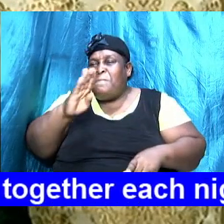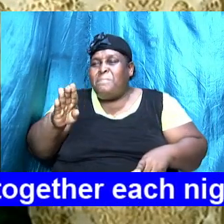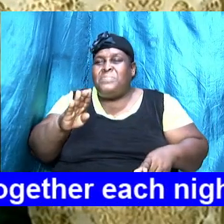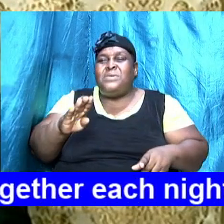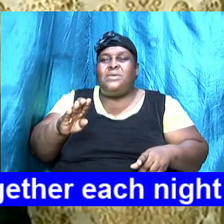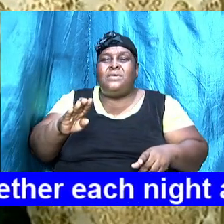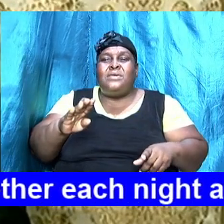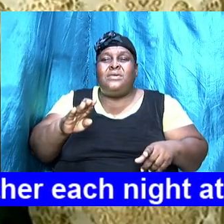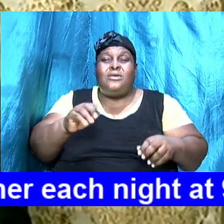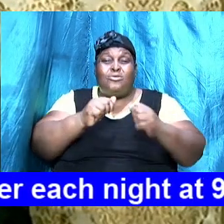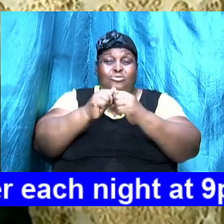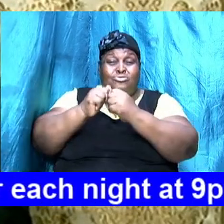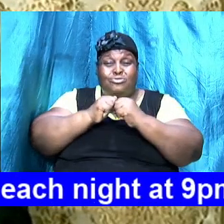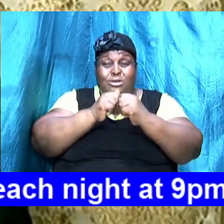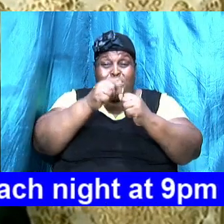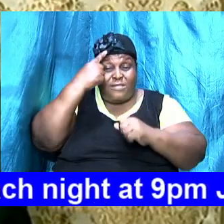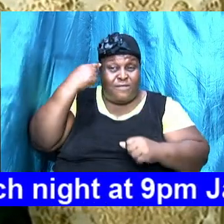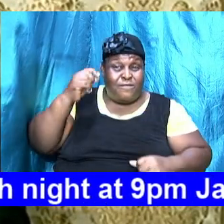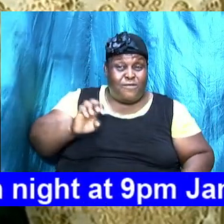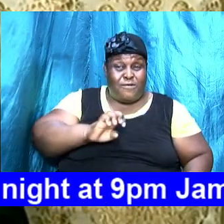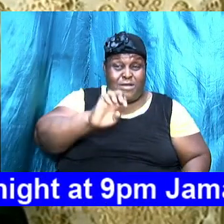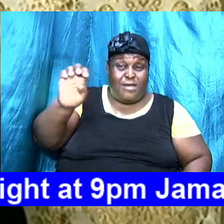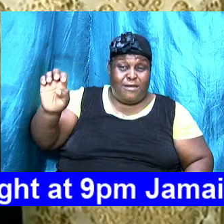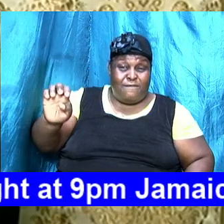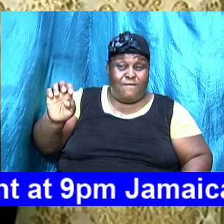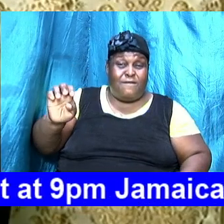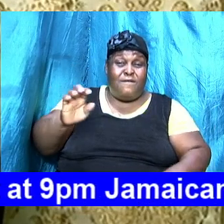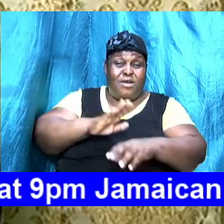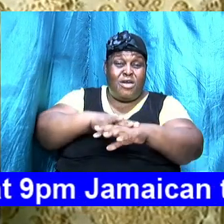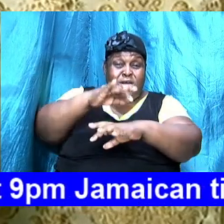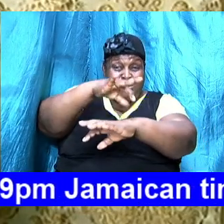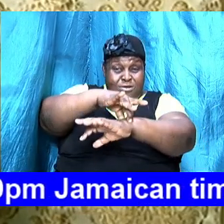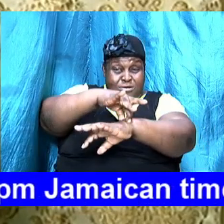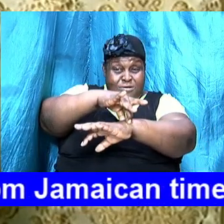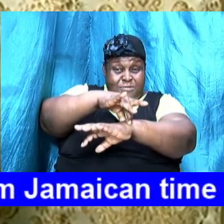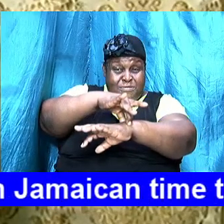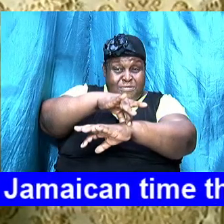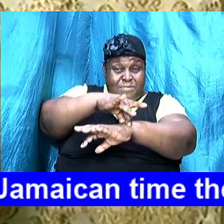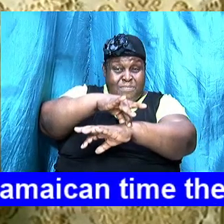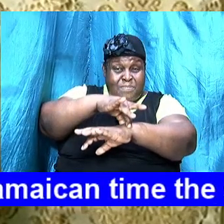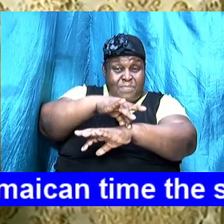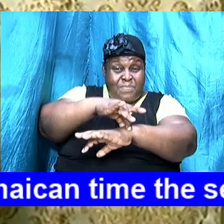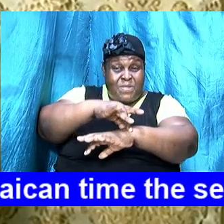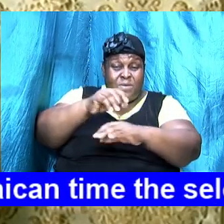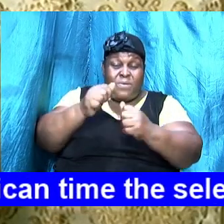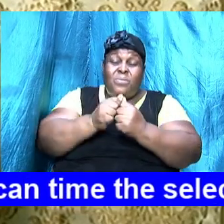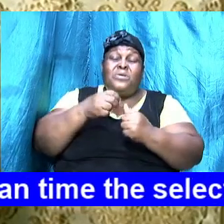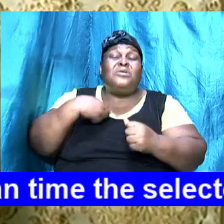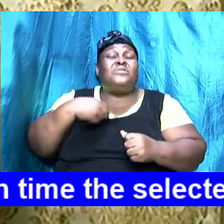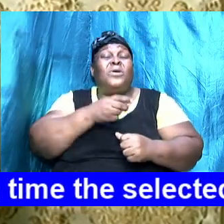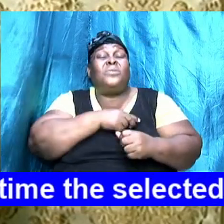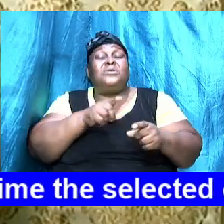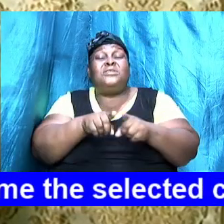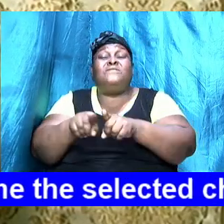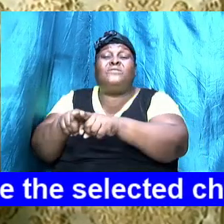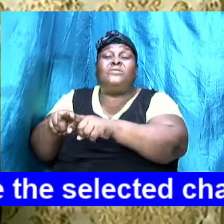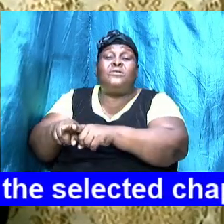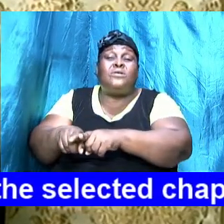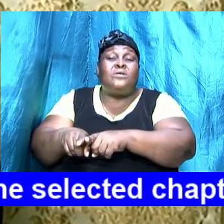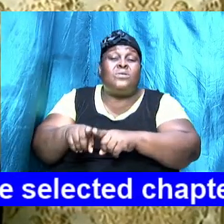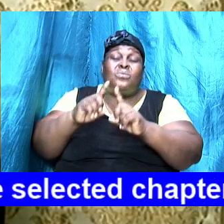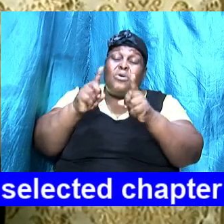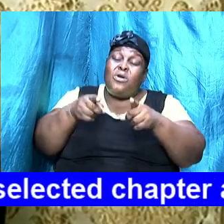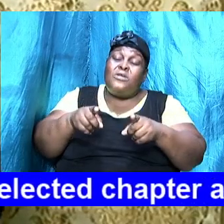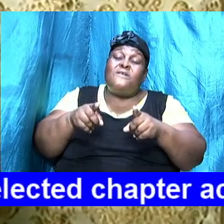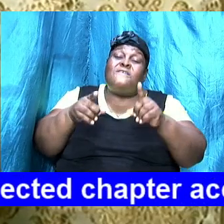still. And forever mean here on earth. And it therefore means with our differences, we're going to have to work them out.